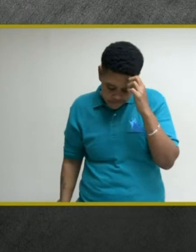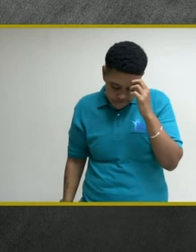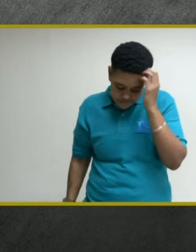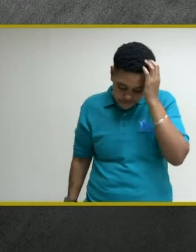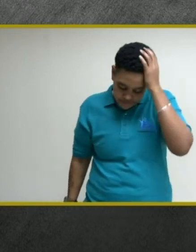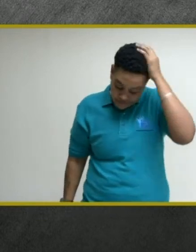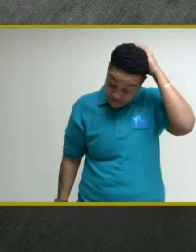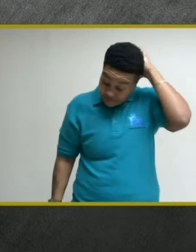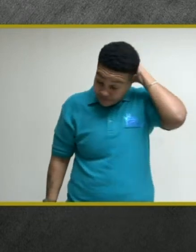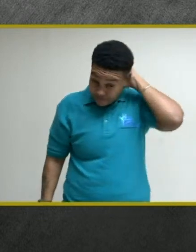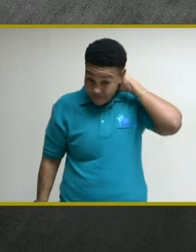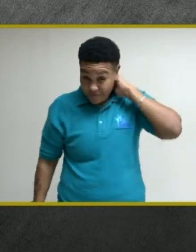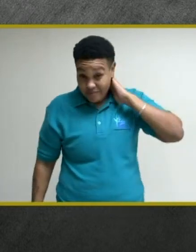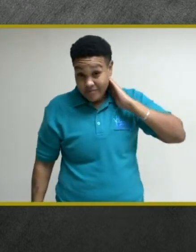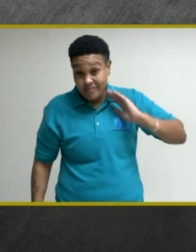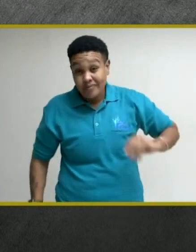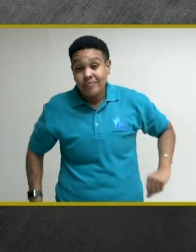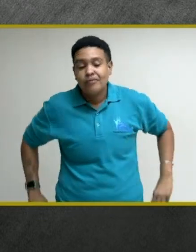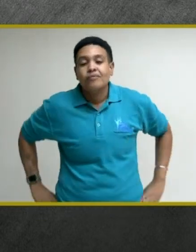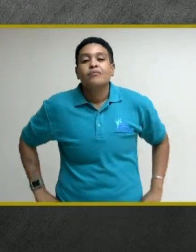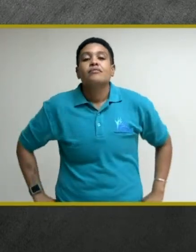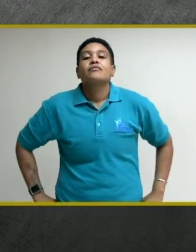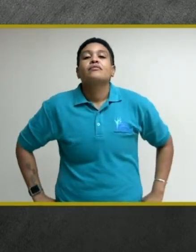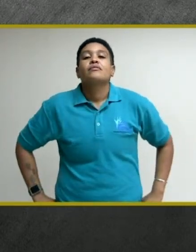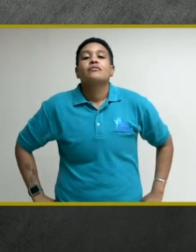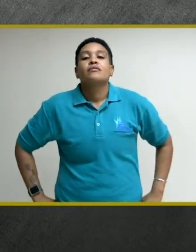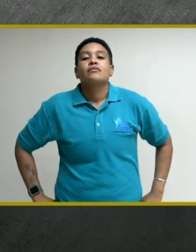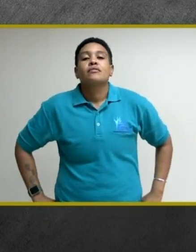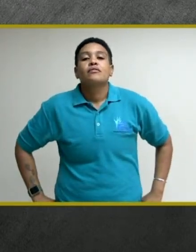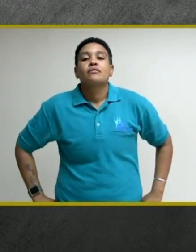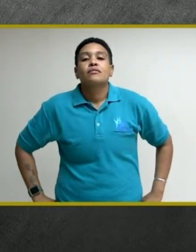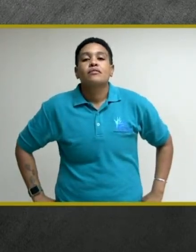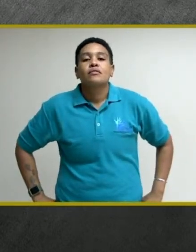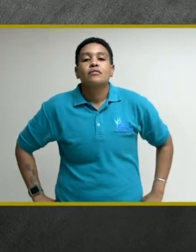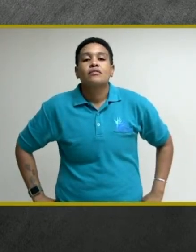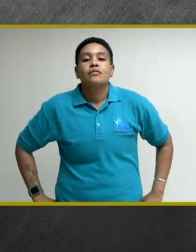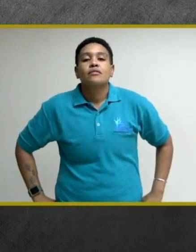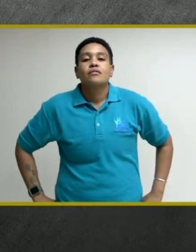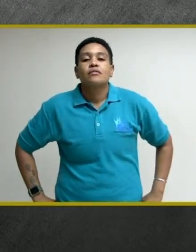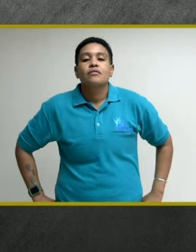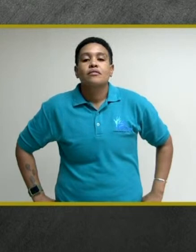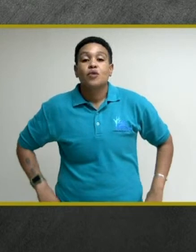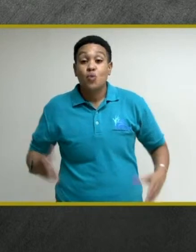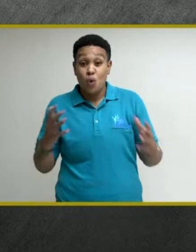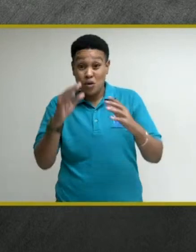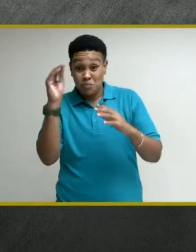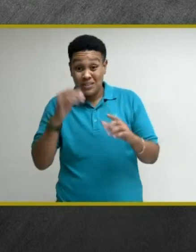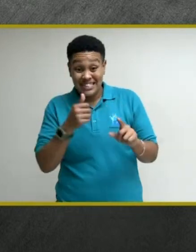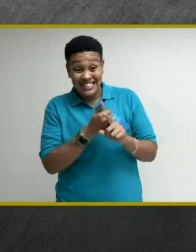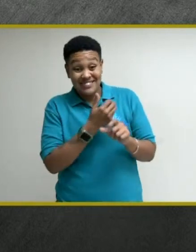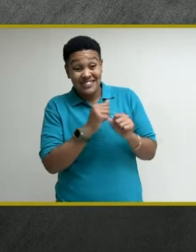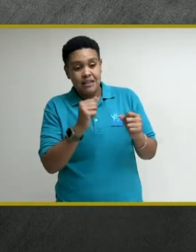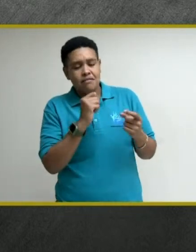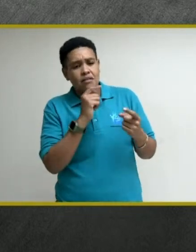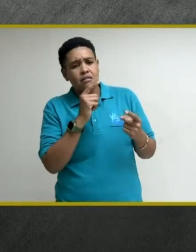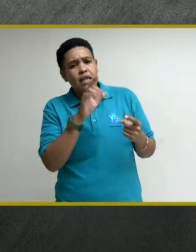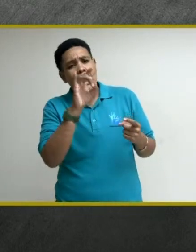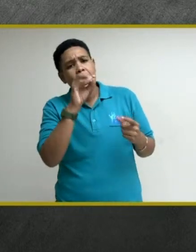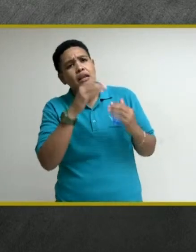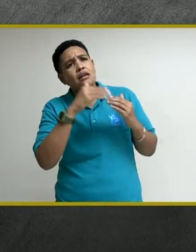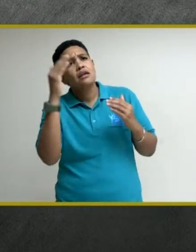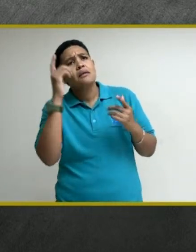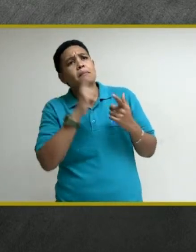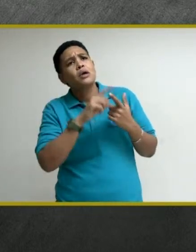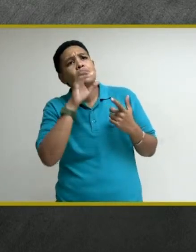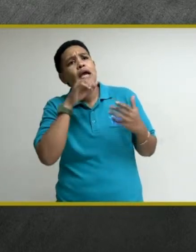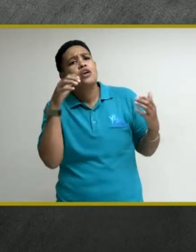what percentage of the 50 plus age group remain unvaccinated? If you could